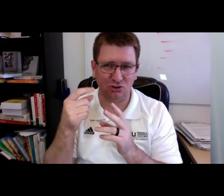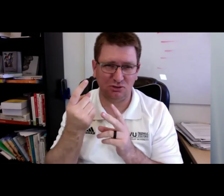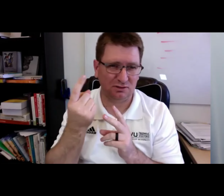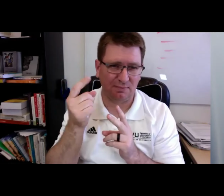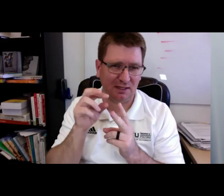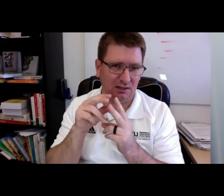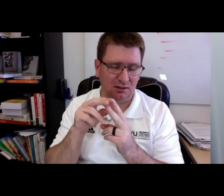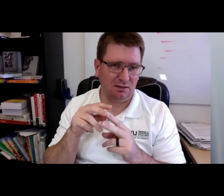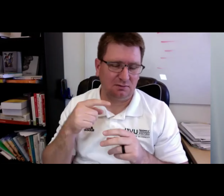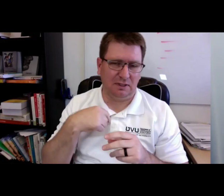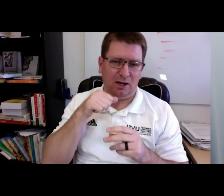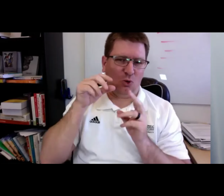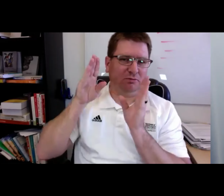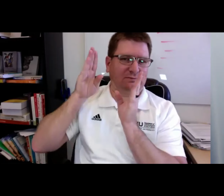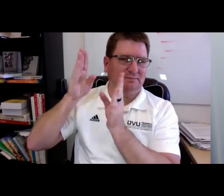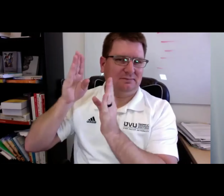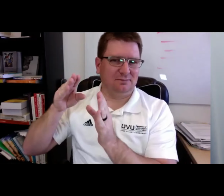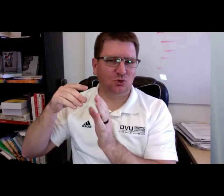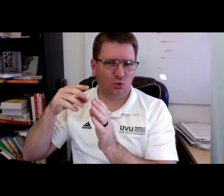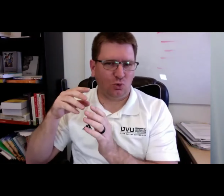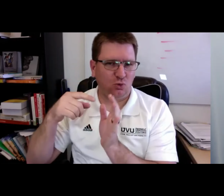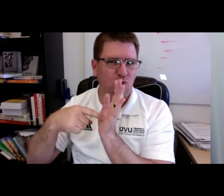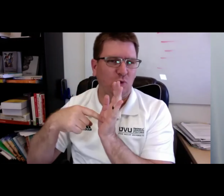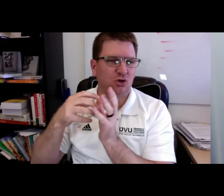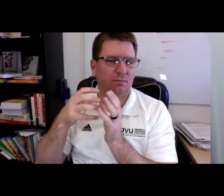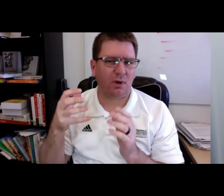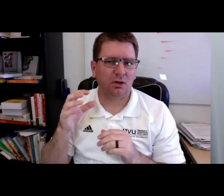per year or semester. I'm not sure which,